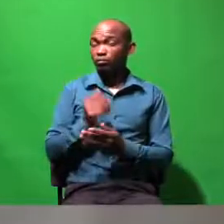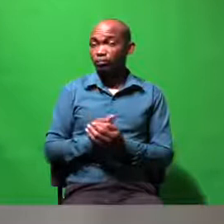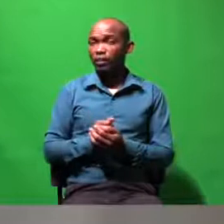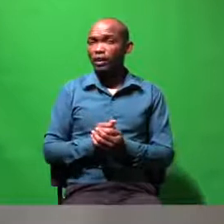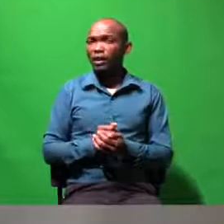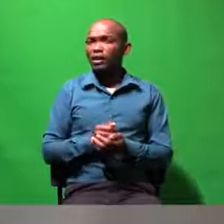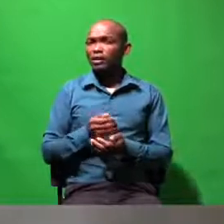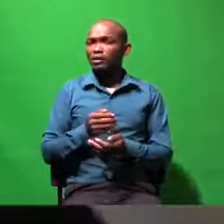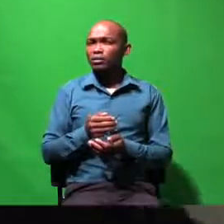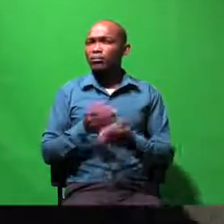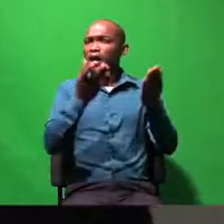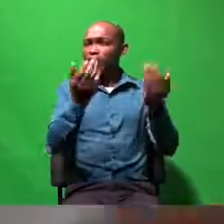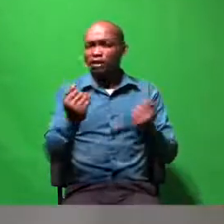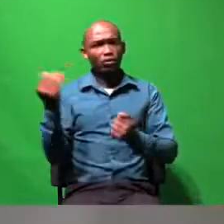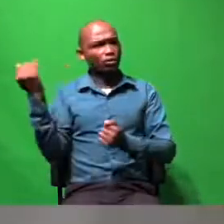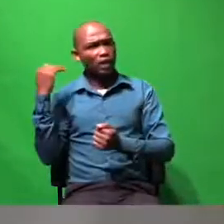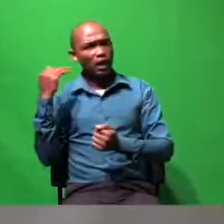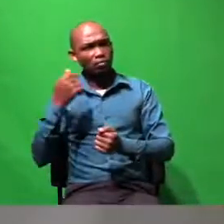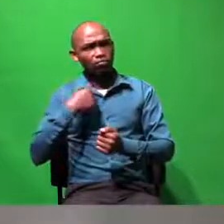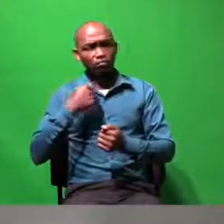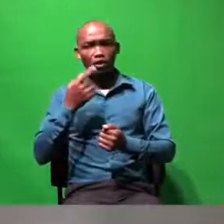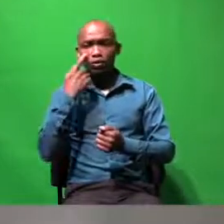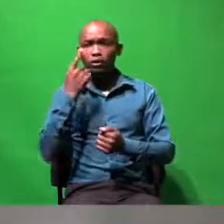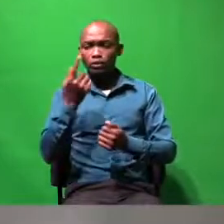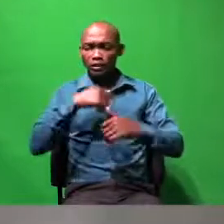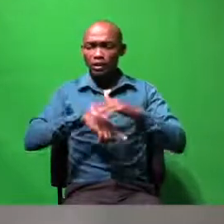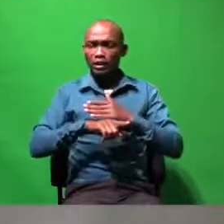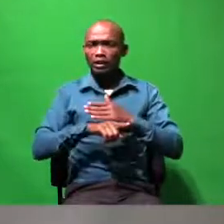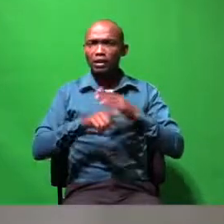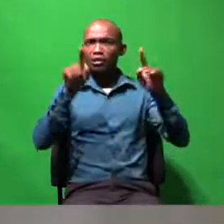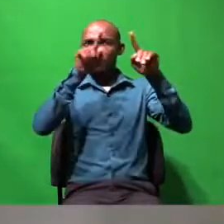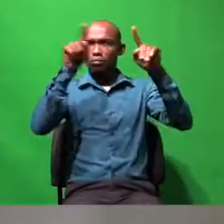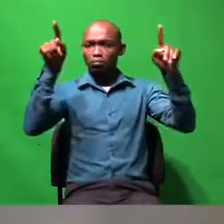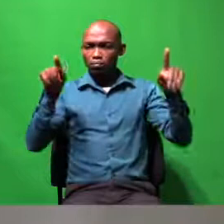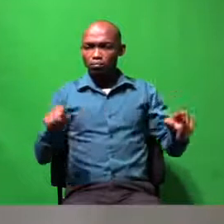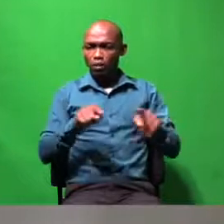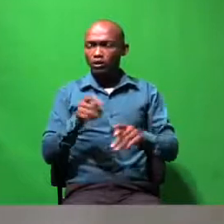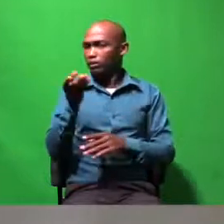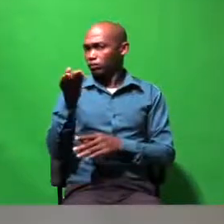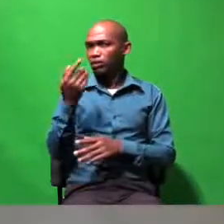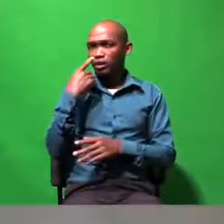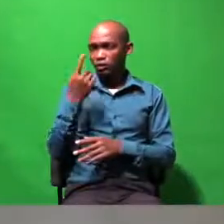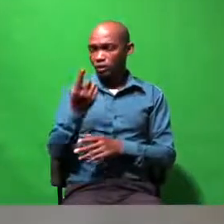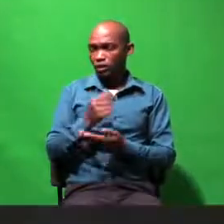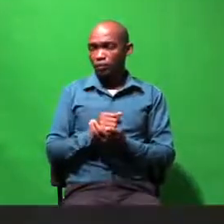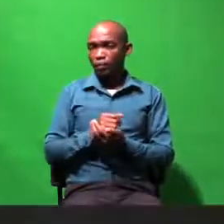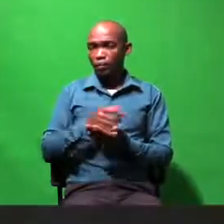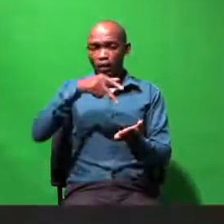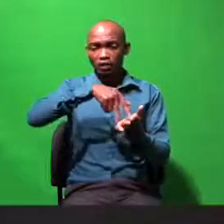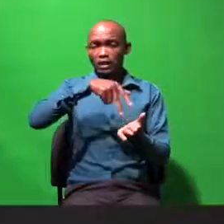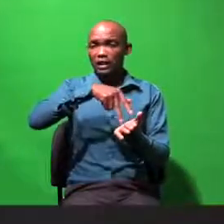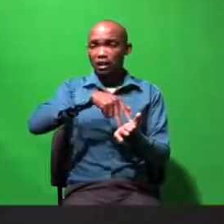Can you tell me what you see in the body, on the body, sorry? Ali, can you read? Stand up, please.